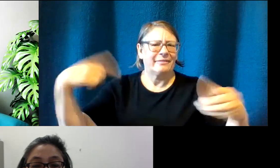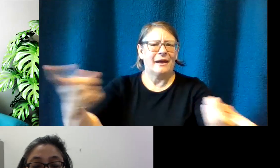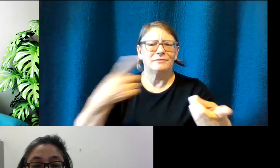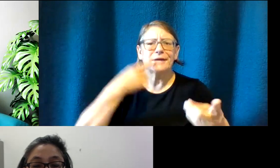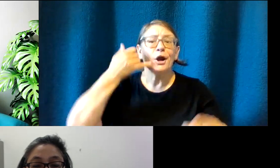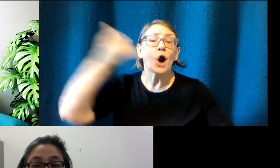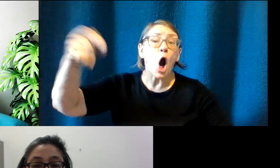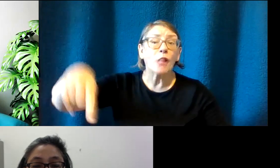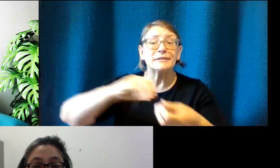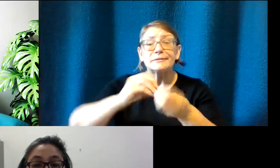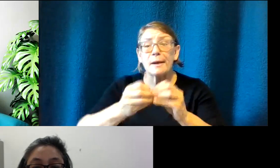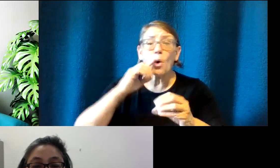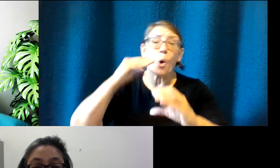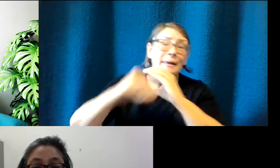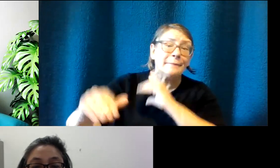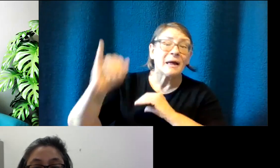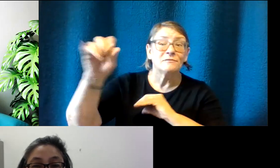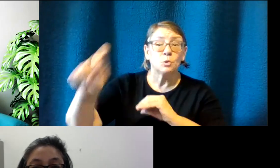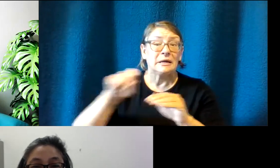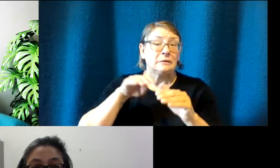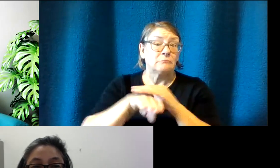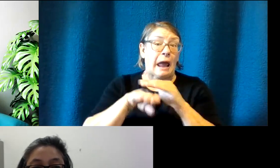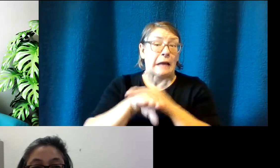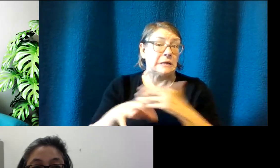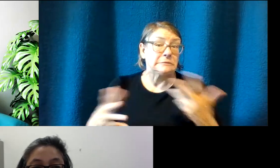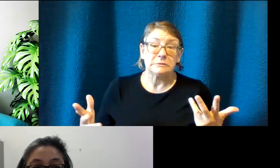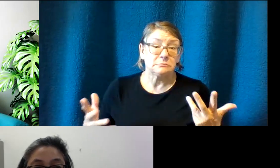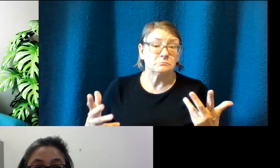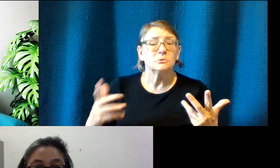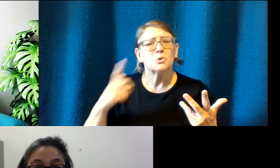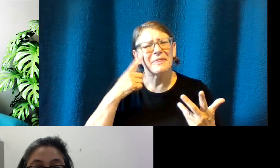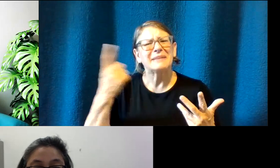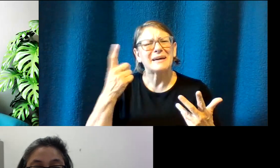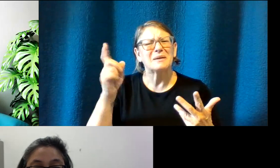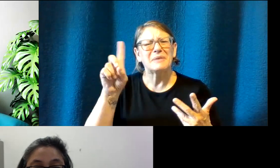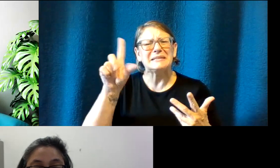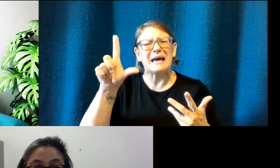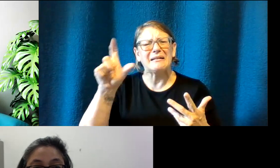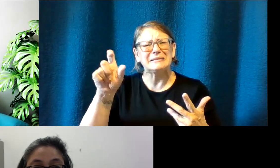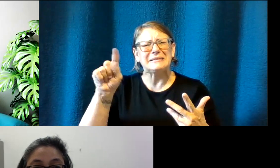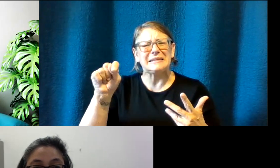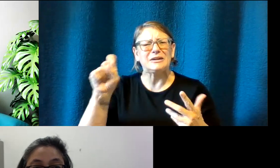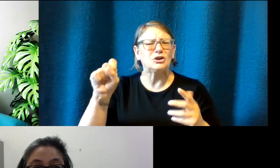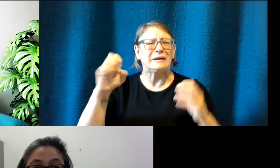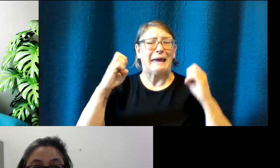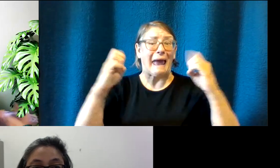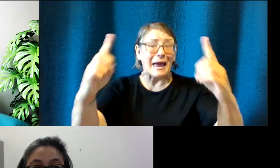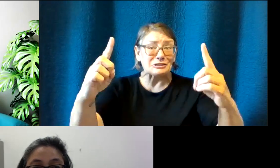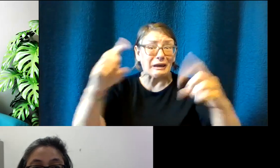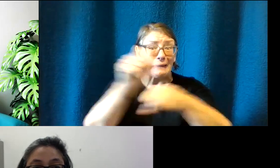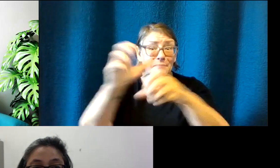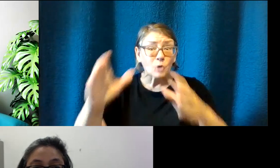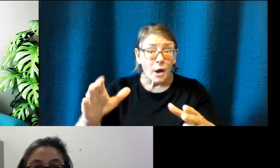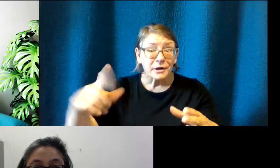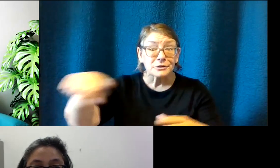number if you need an accommodation. So, and I just think maybe that's something like a DLT, we can do some kind of education to employers when they're